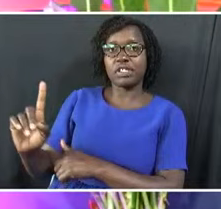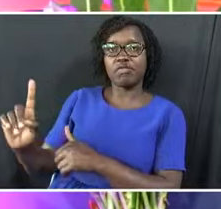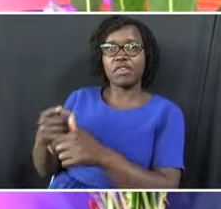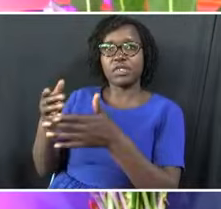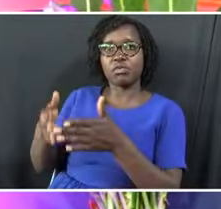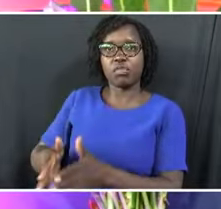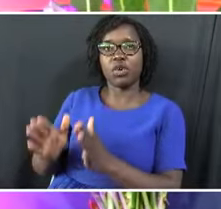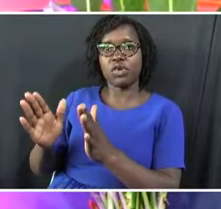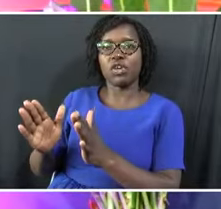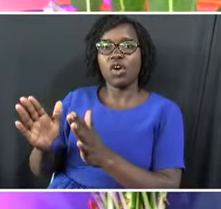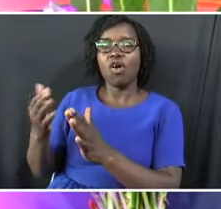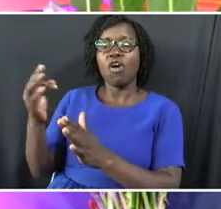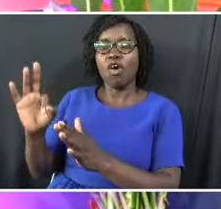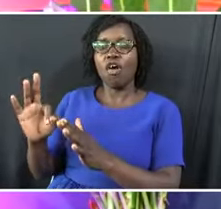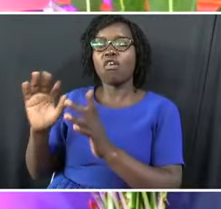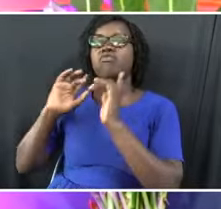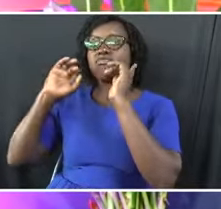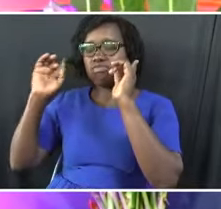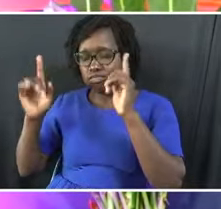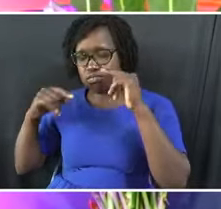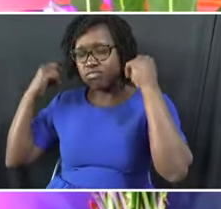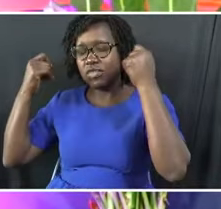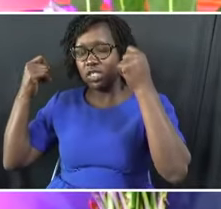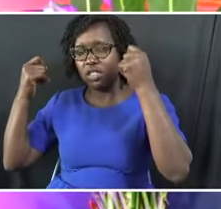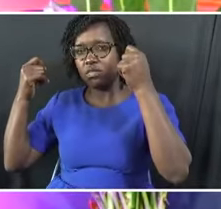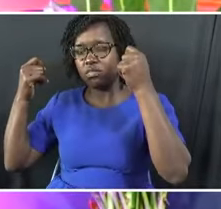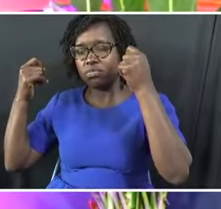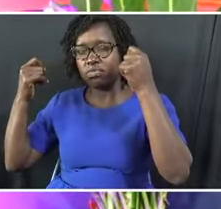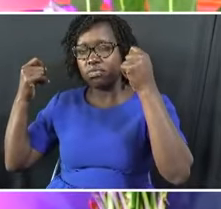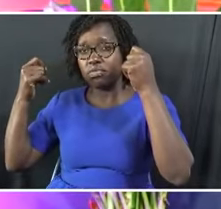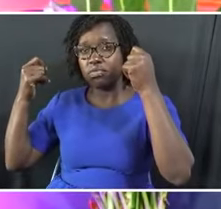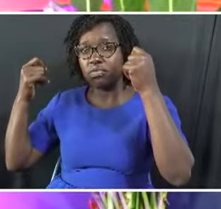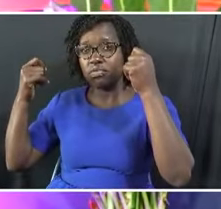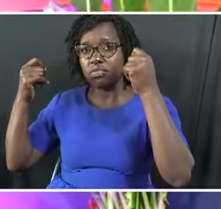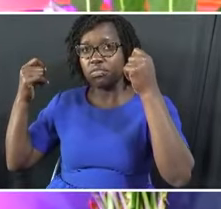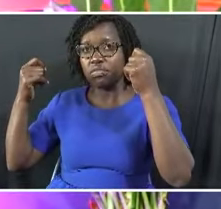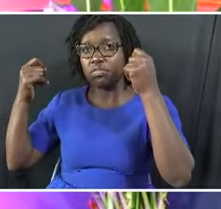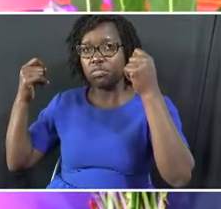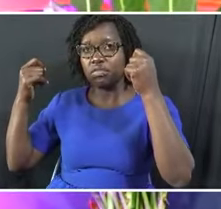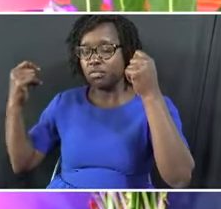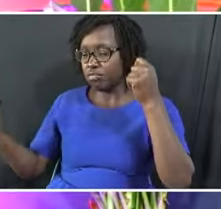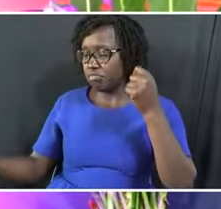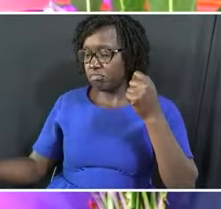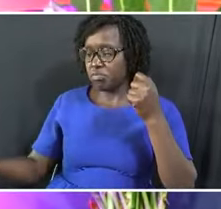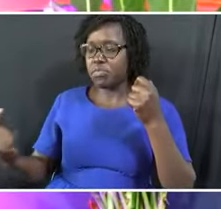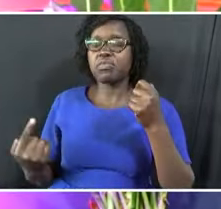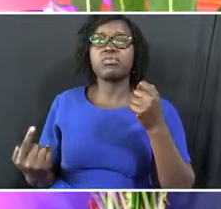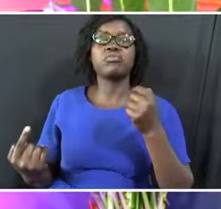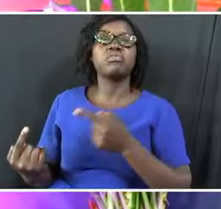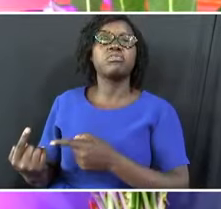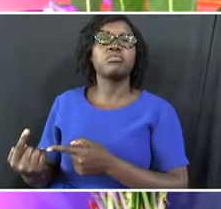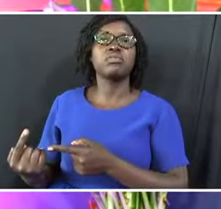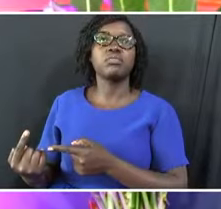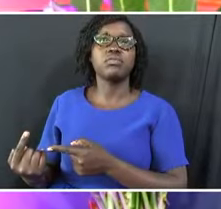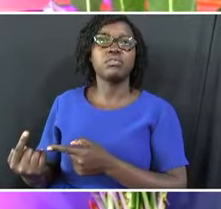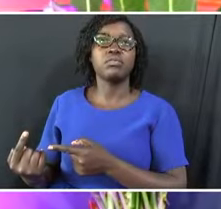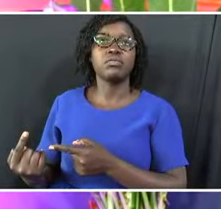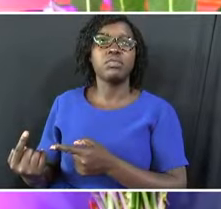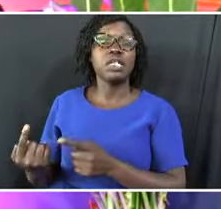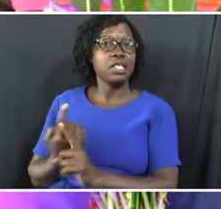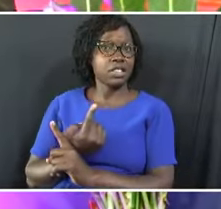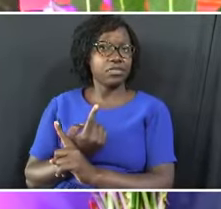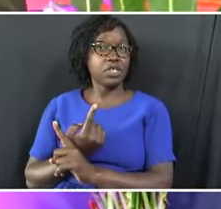firstborn of the flock and of their fat therein, mark also that. And the